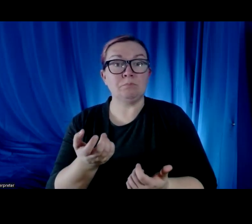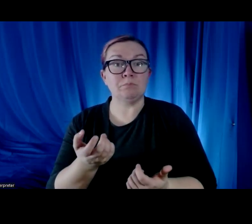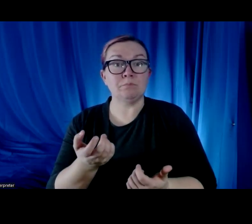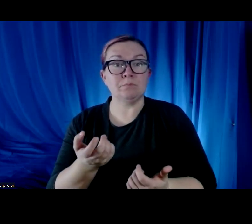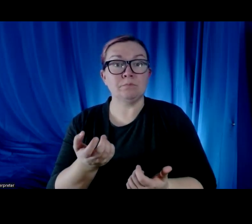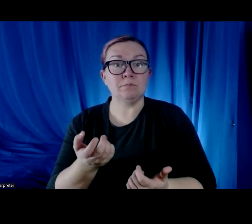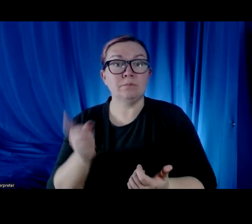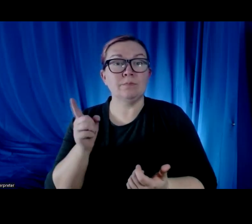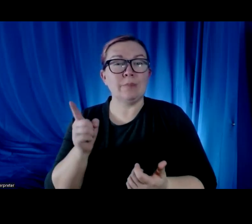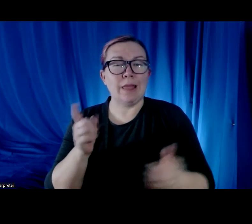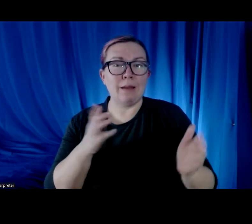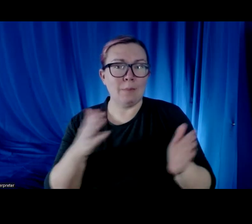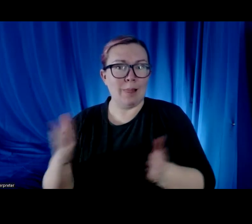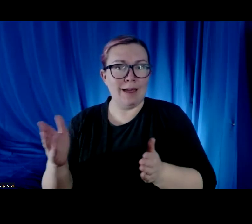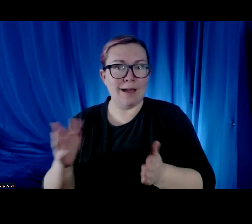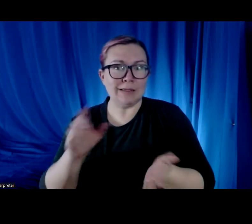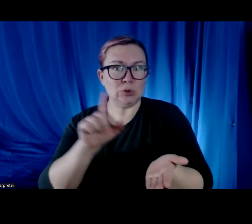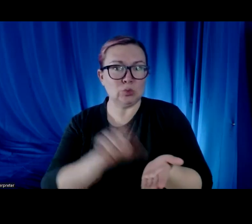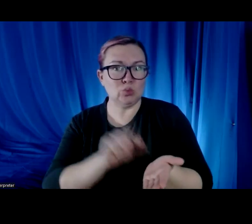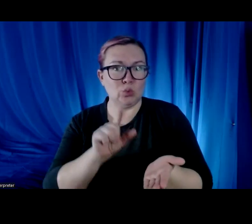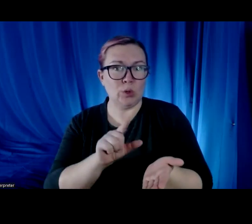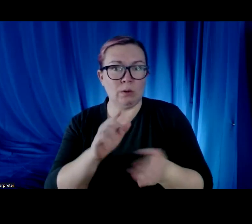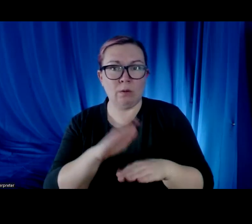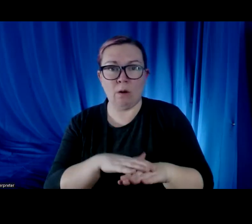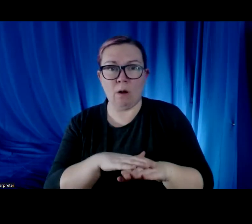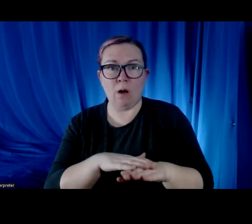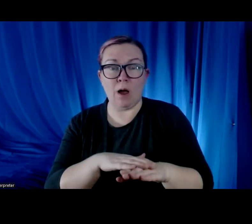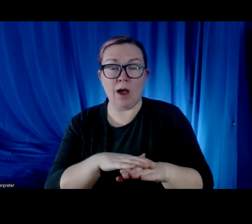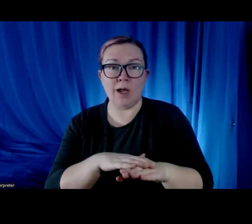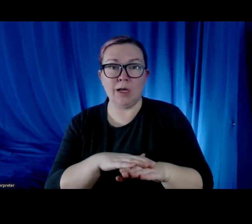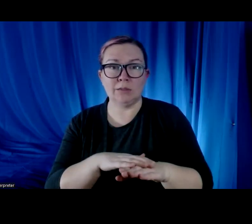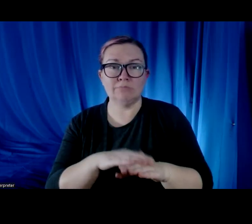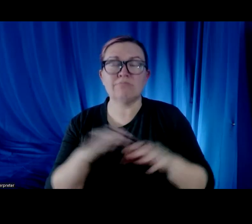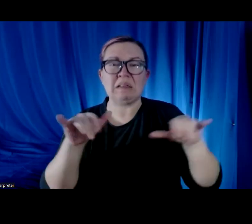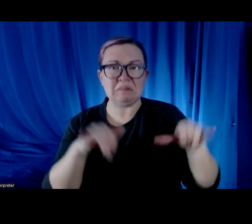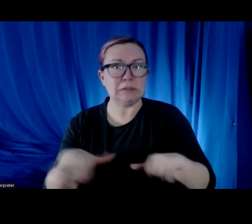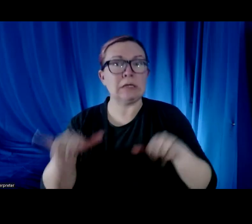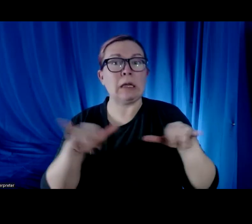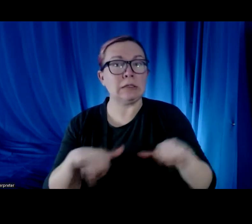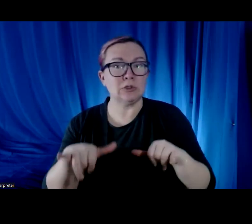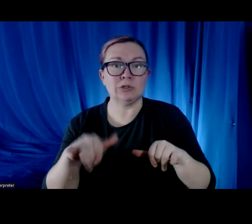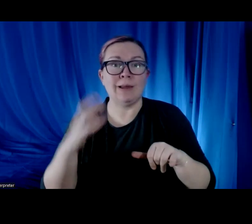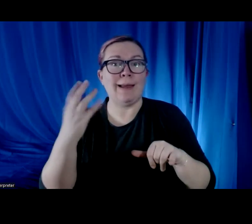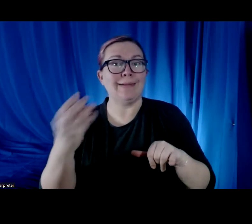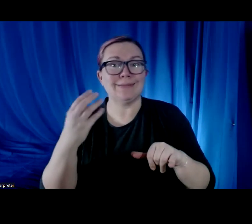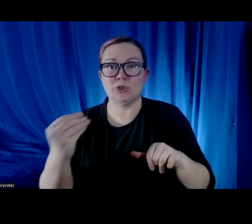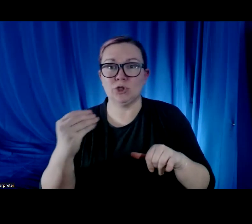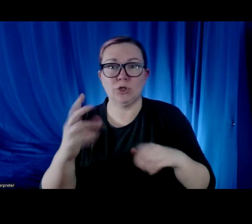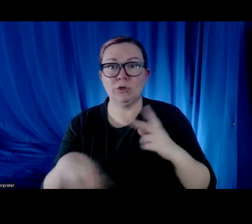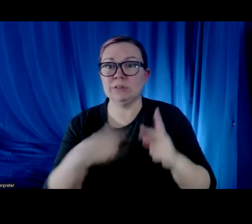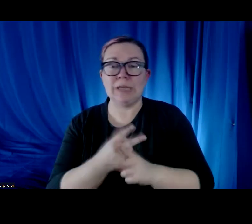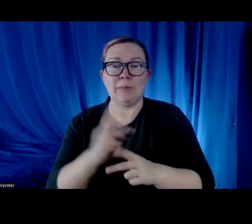they plan to print this on a fairly standard exterior grade